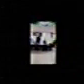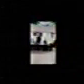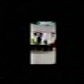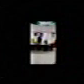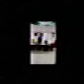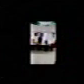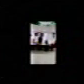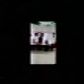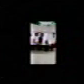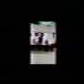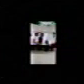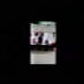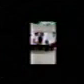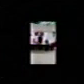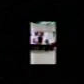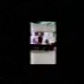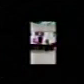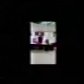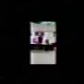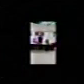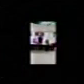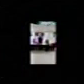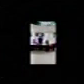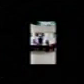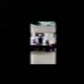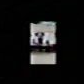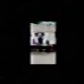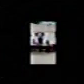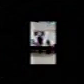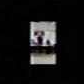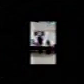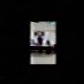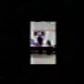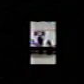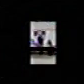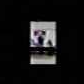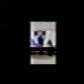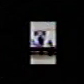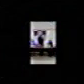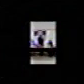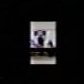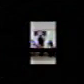cast down every work of the enemy in your life.